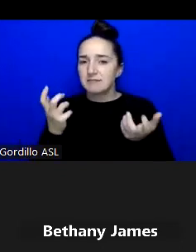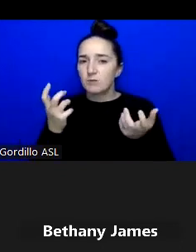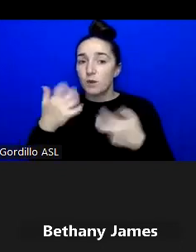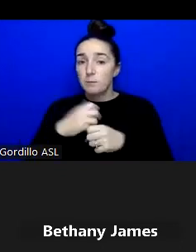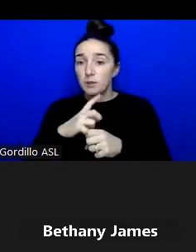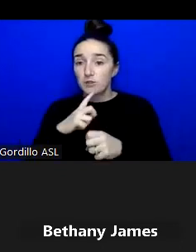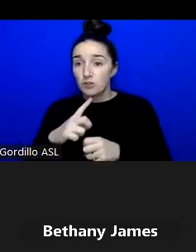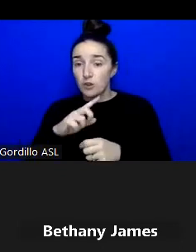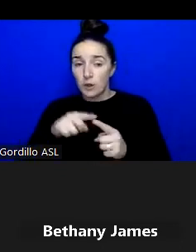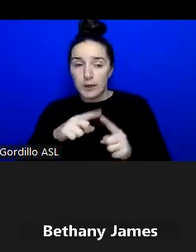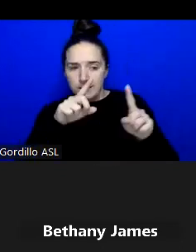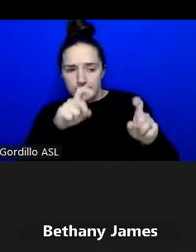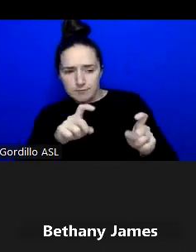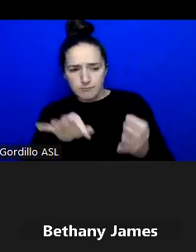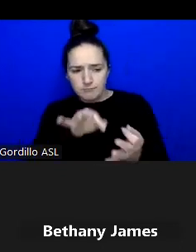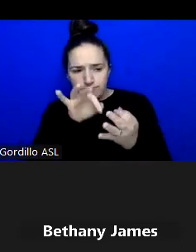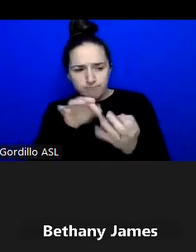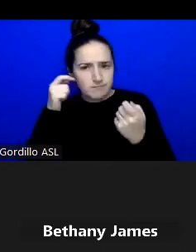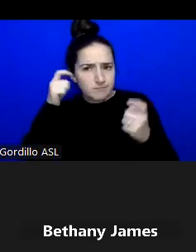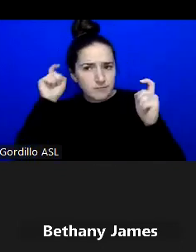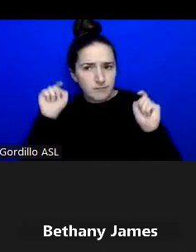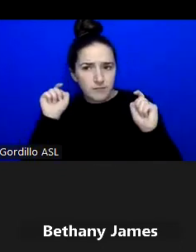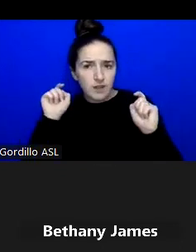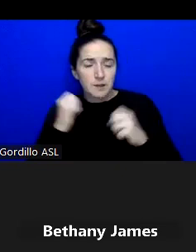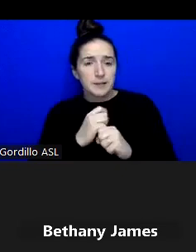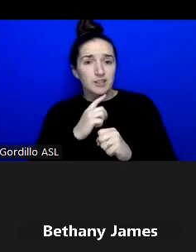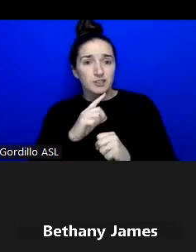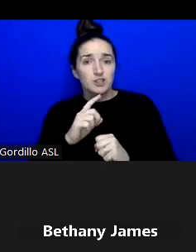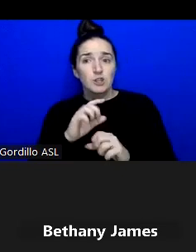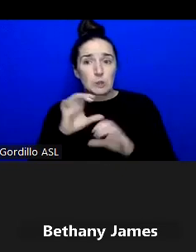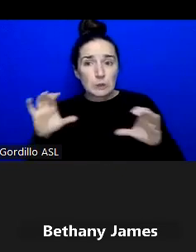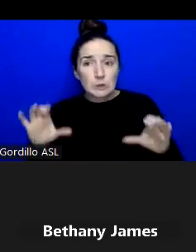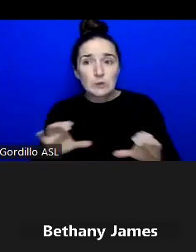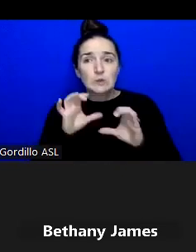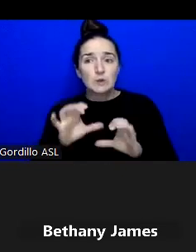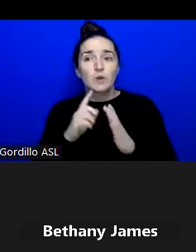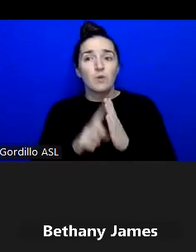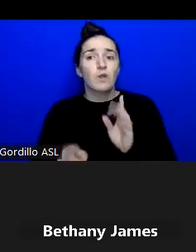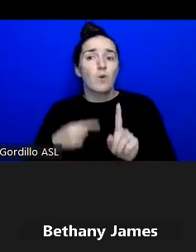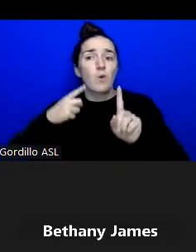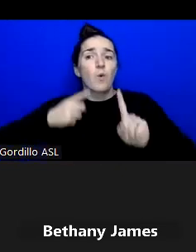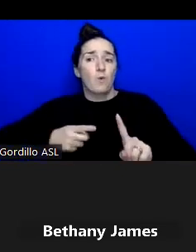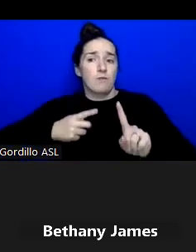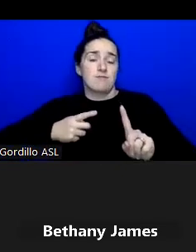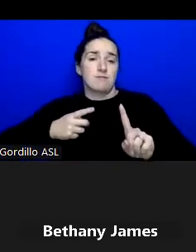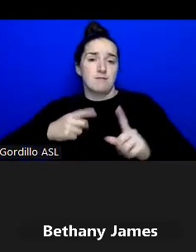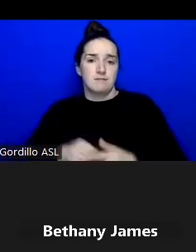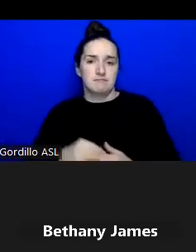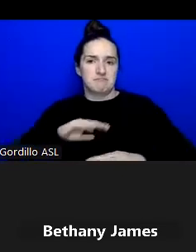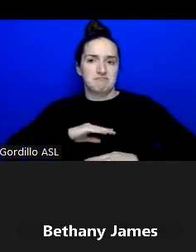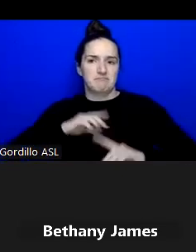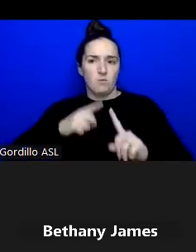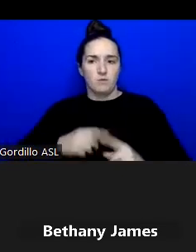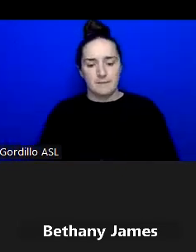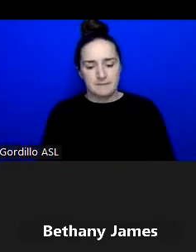those devices, those hearing aids are doing what they're supposed to be doing. So we'll touch on that a little bit more later as well.